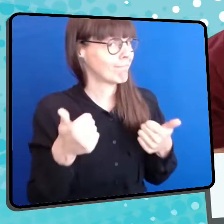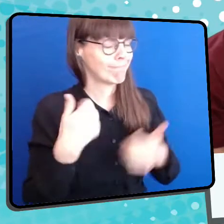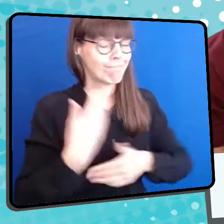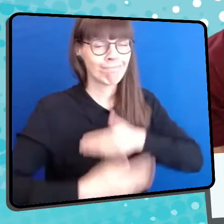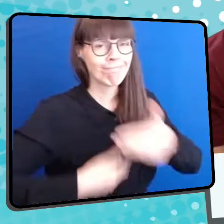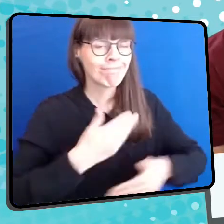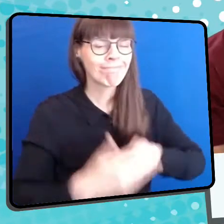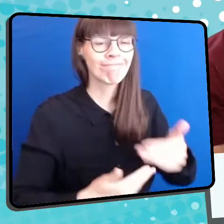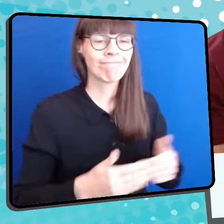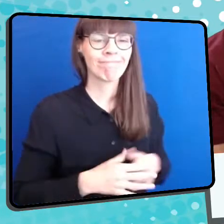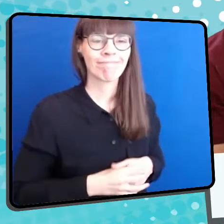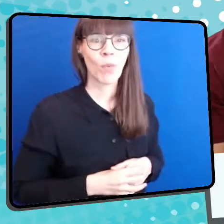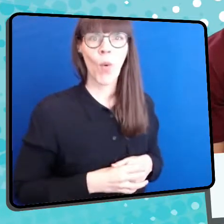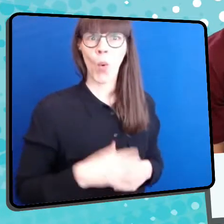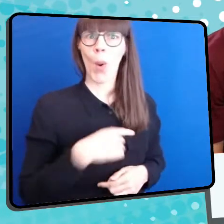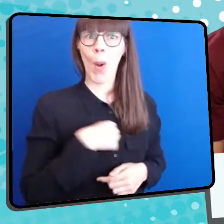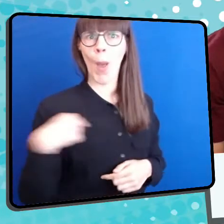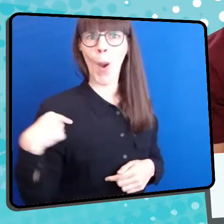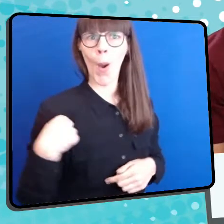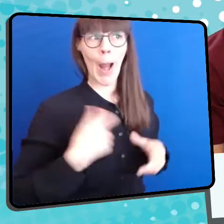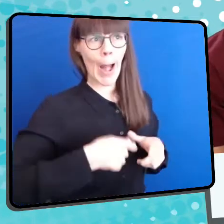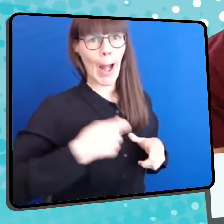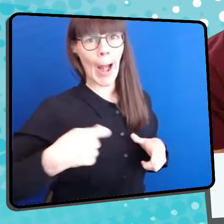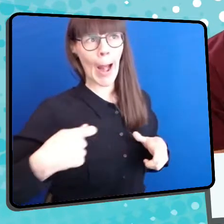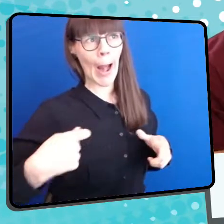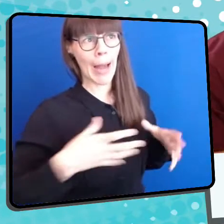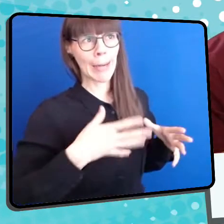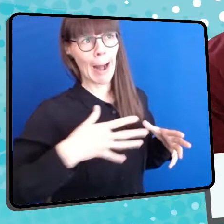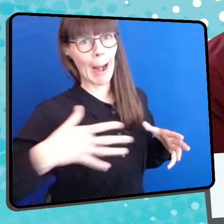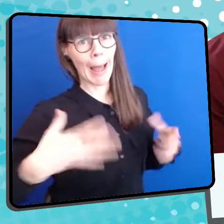and it went on for long. So it kind of felt like